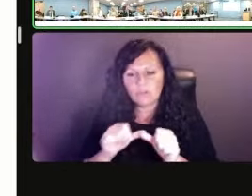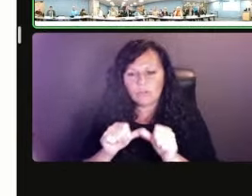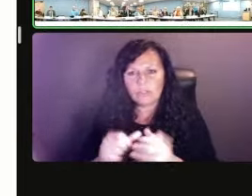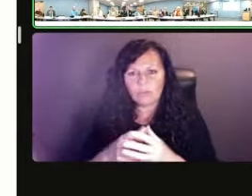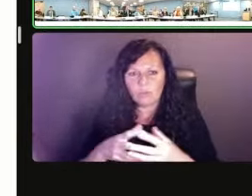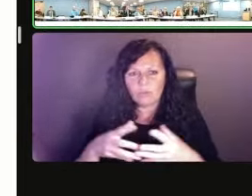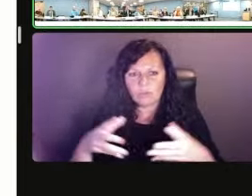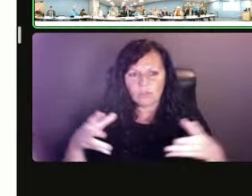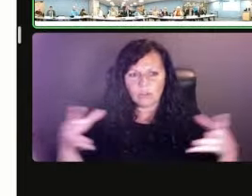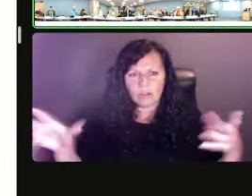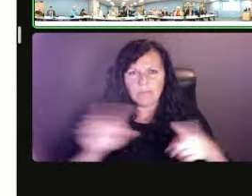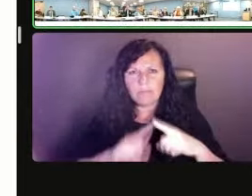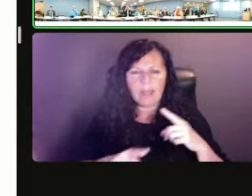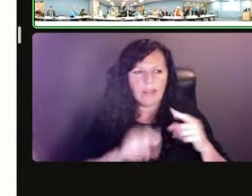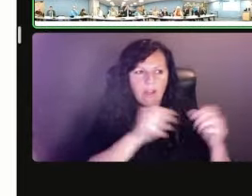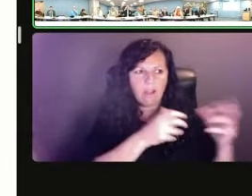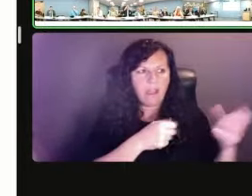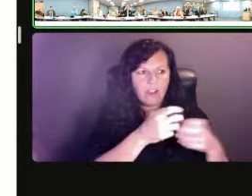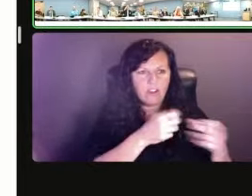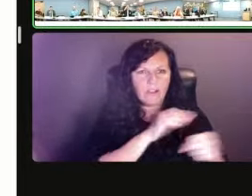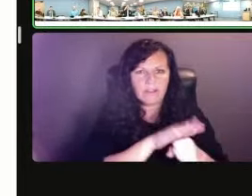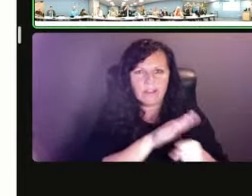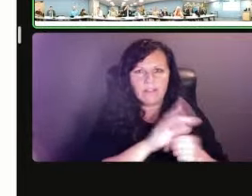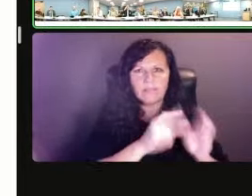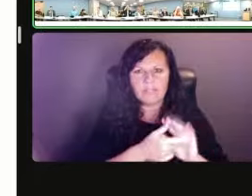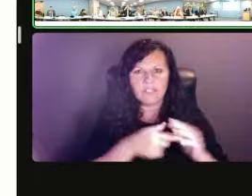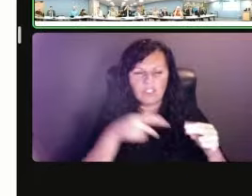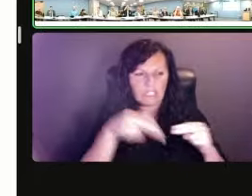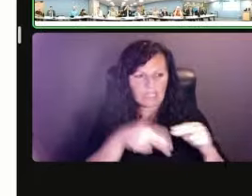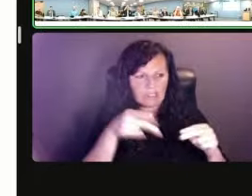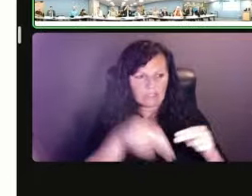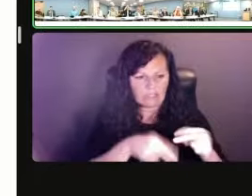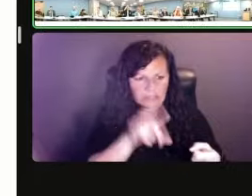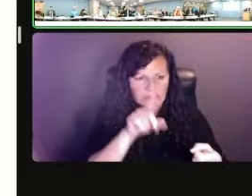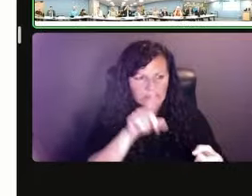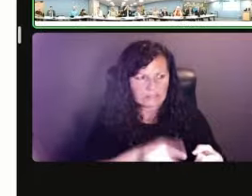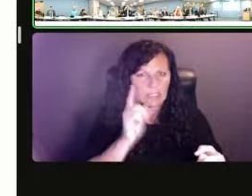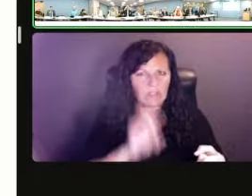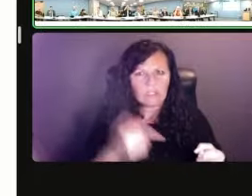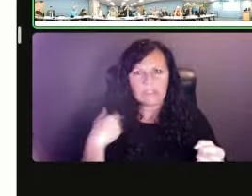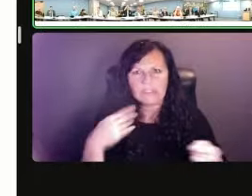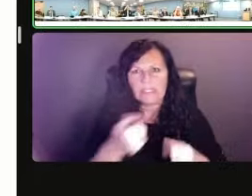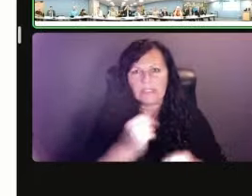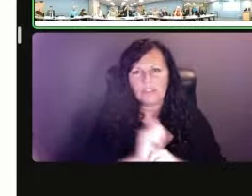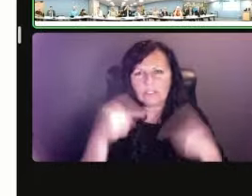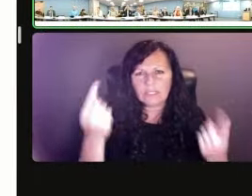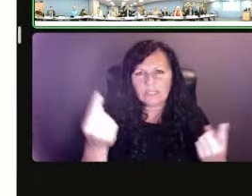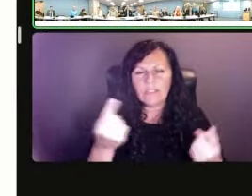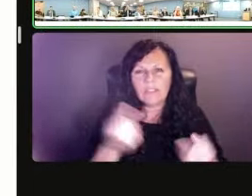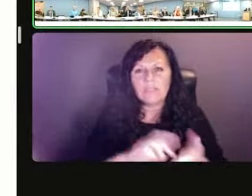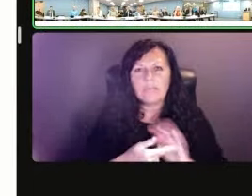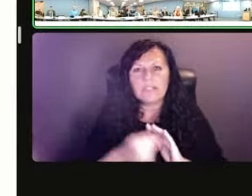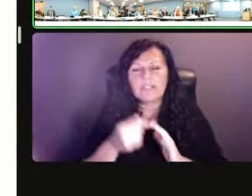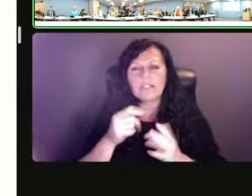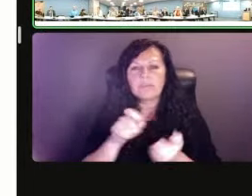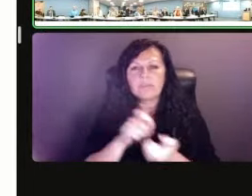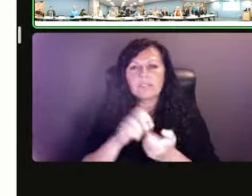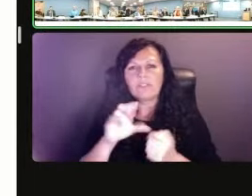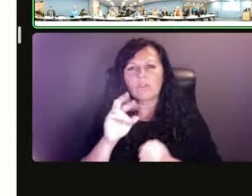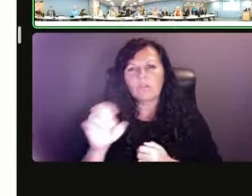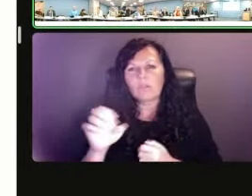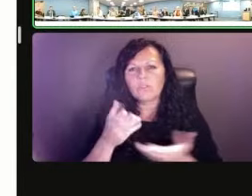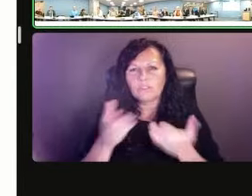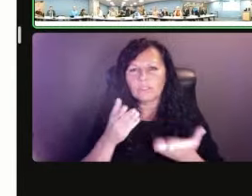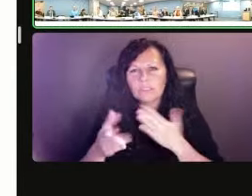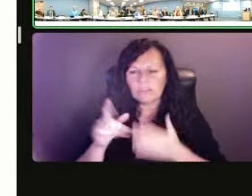city, then you're making little cuts along the way for the past 10 years. And so what that looks like is you have certain core services that you have to provide as a police department. You